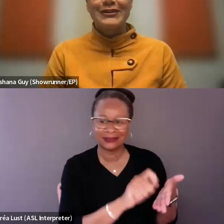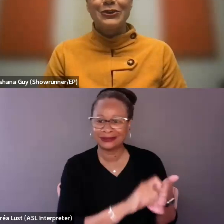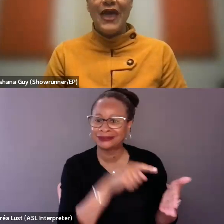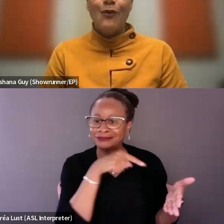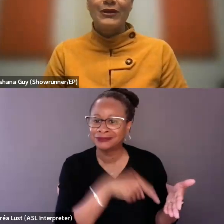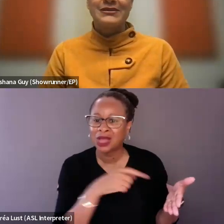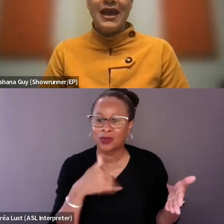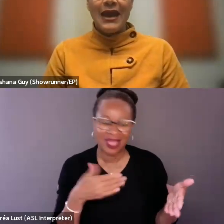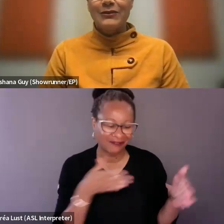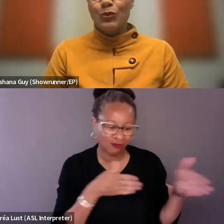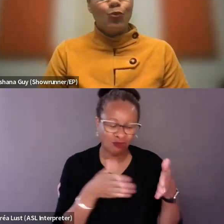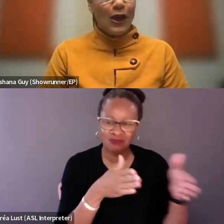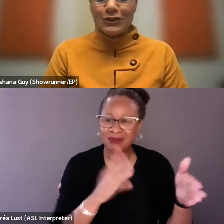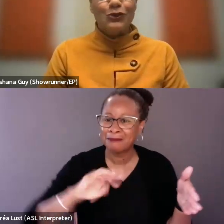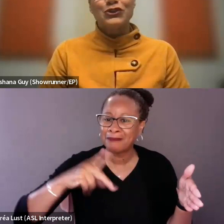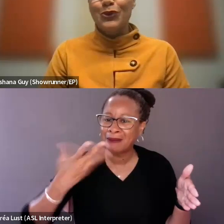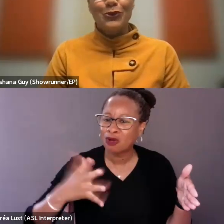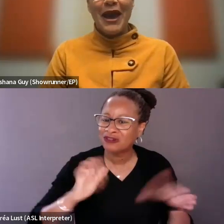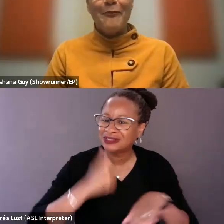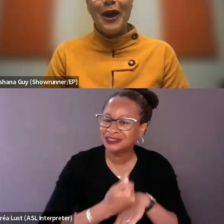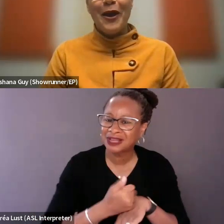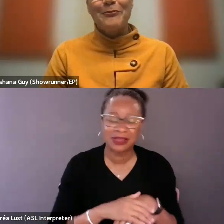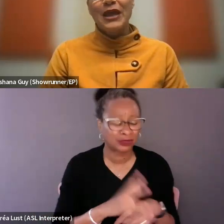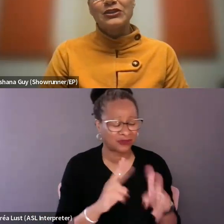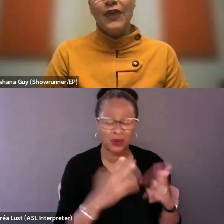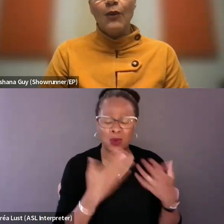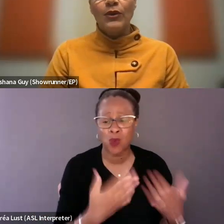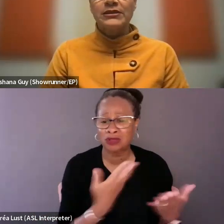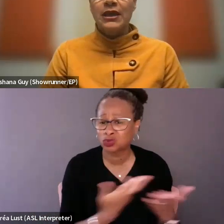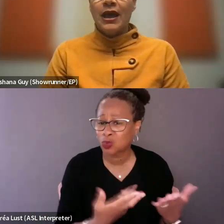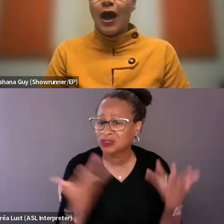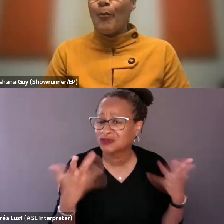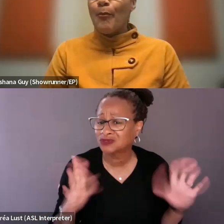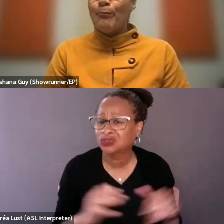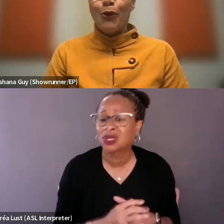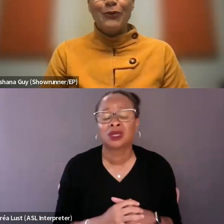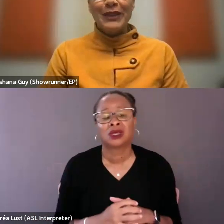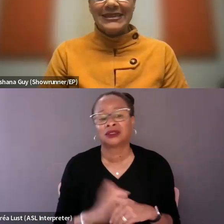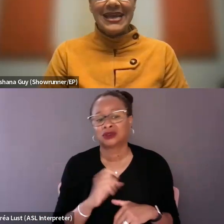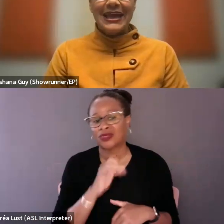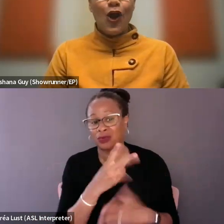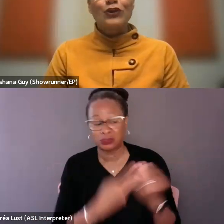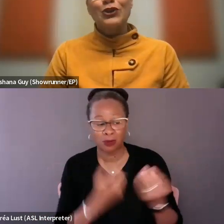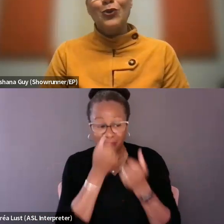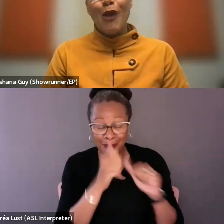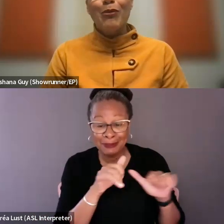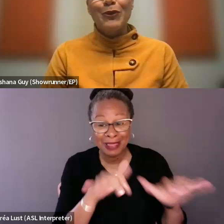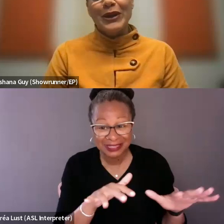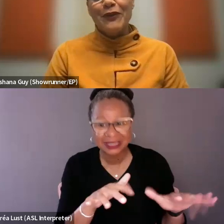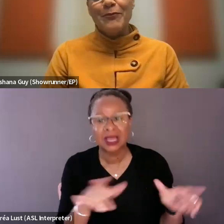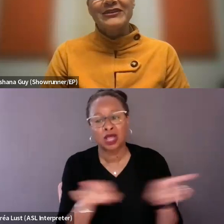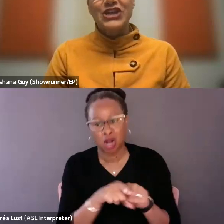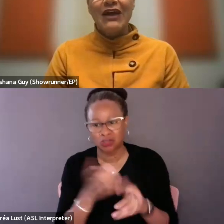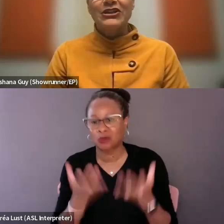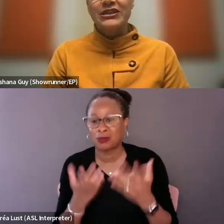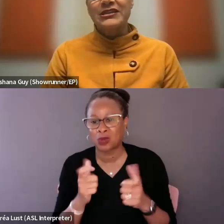for us. So that was a well-sourced roadmap. And so that was both a blessing and also probably one